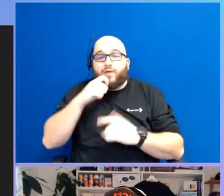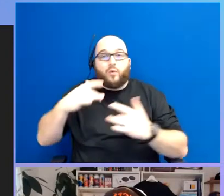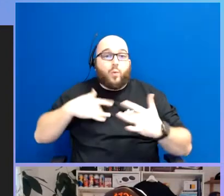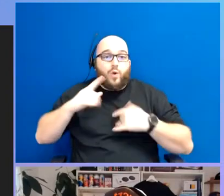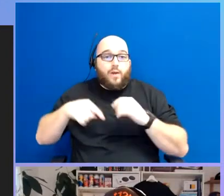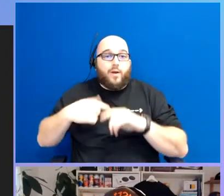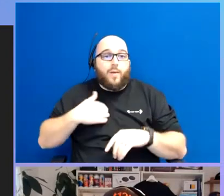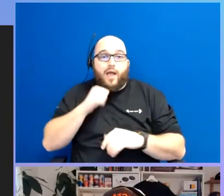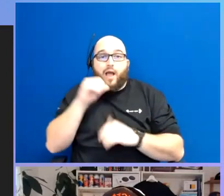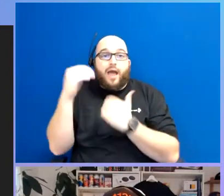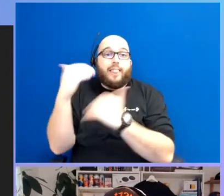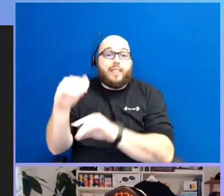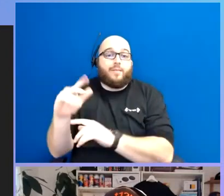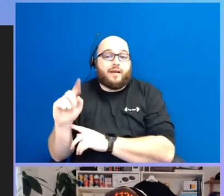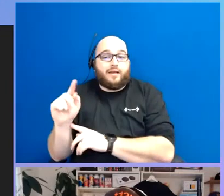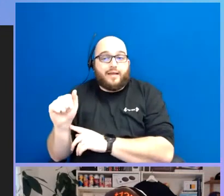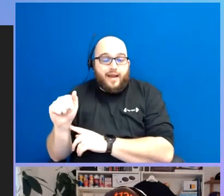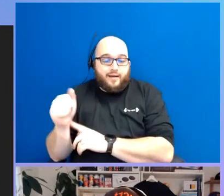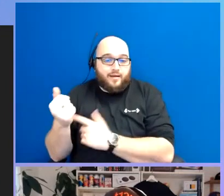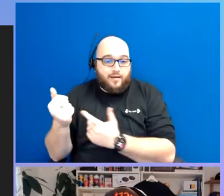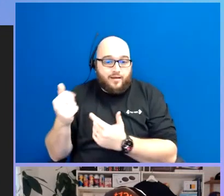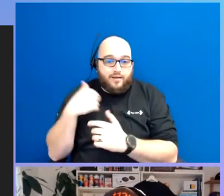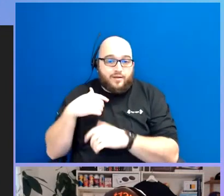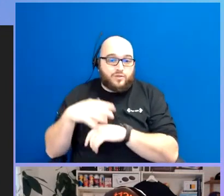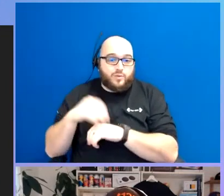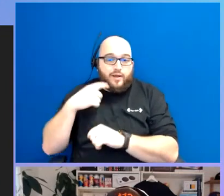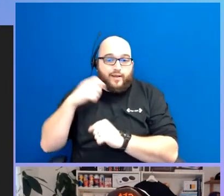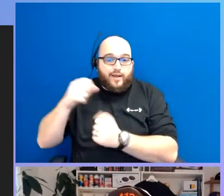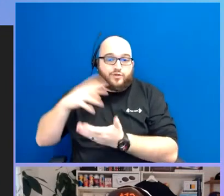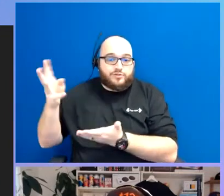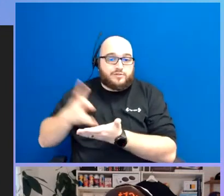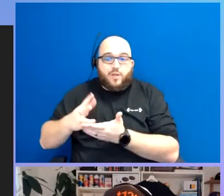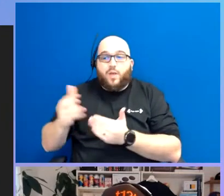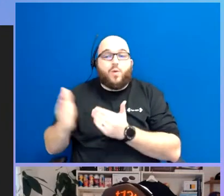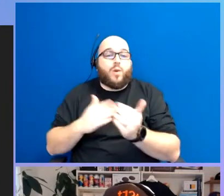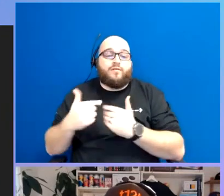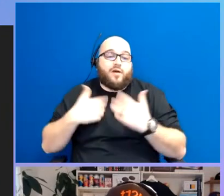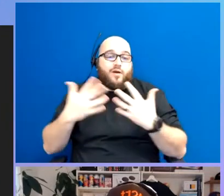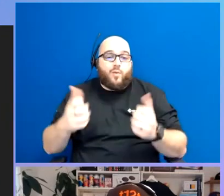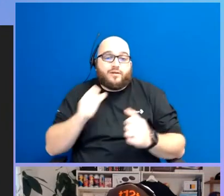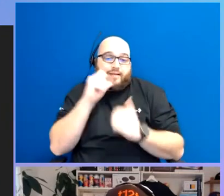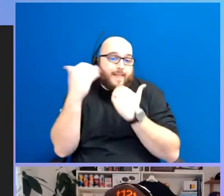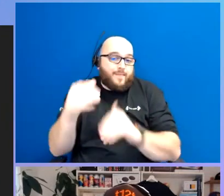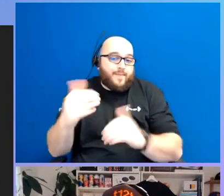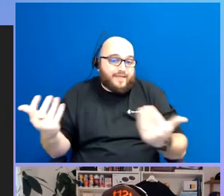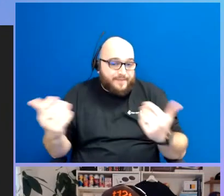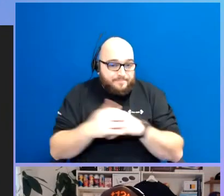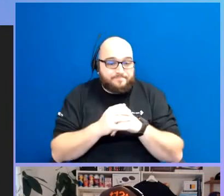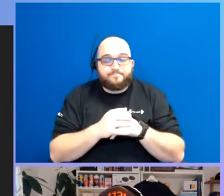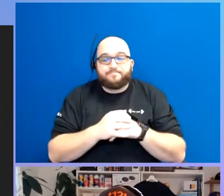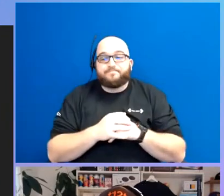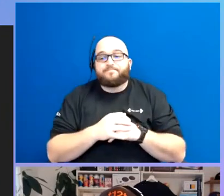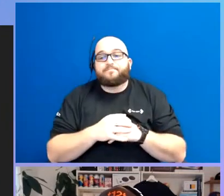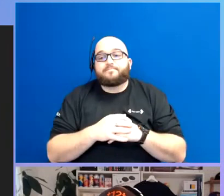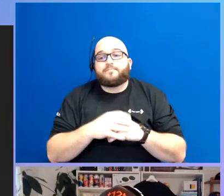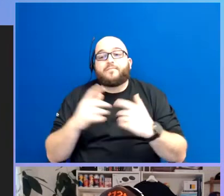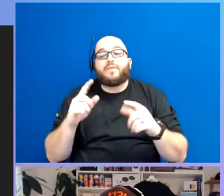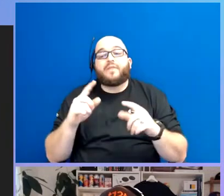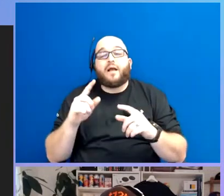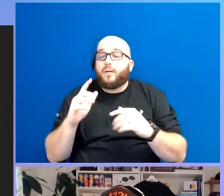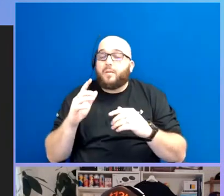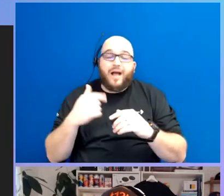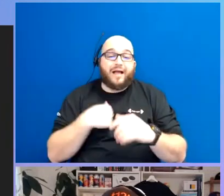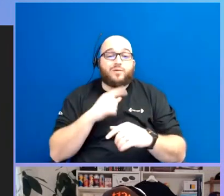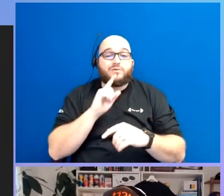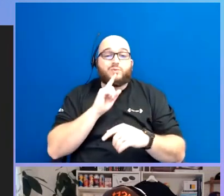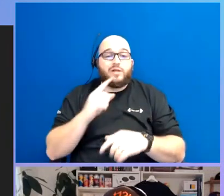I can just in Sweden download whatever I want. And I was annoyed that